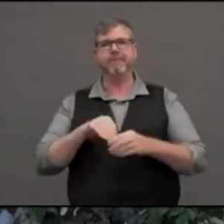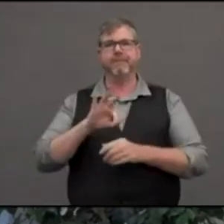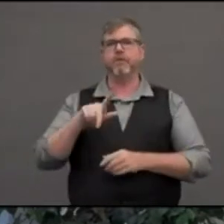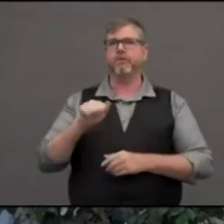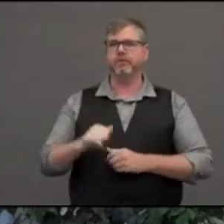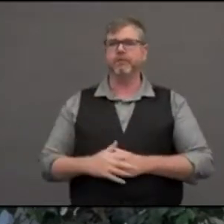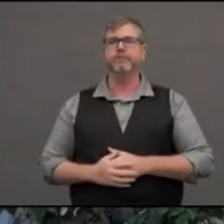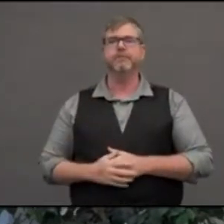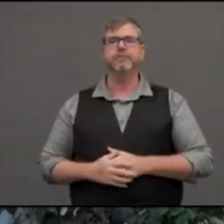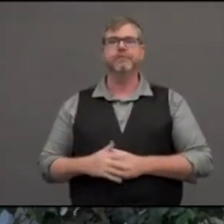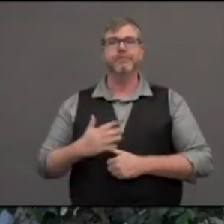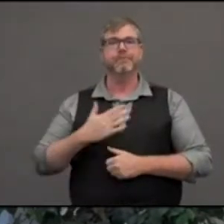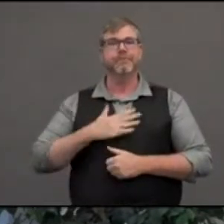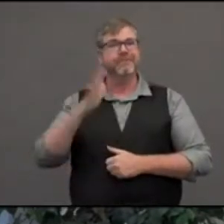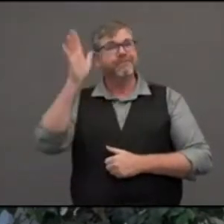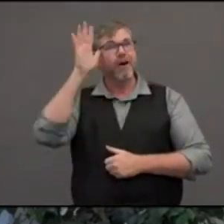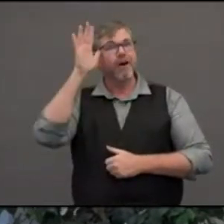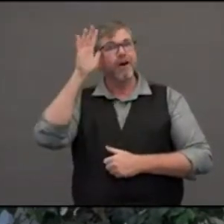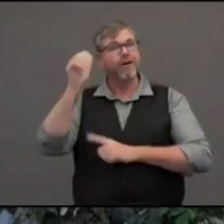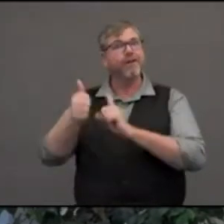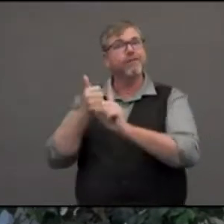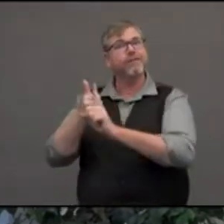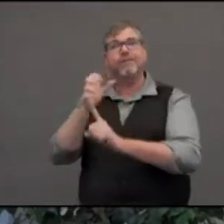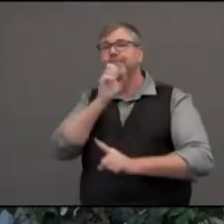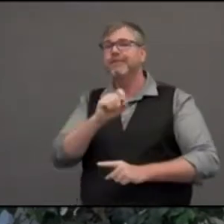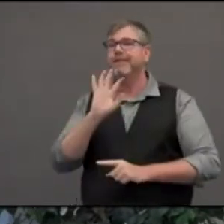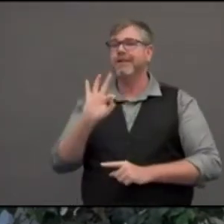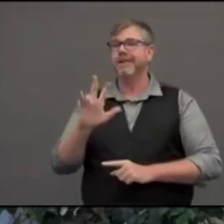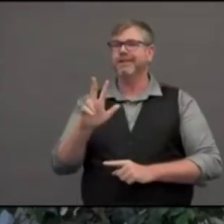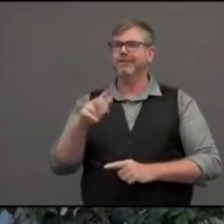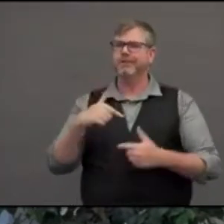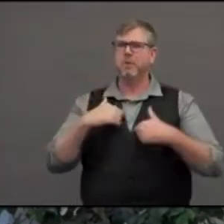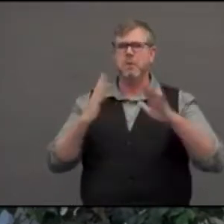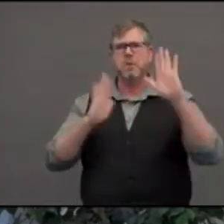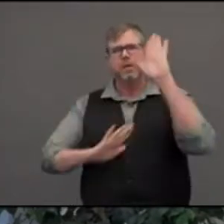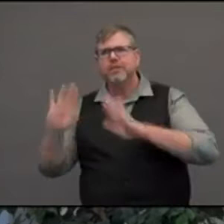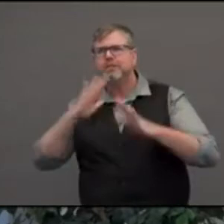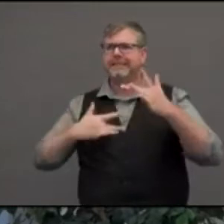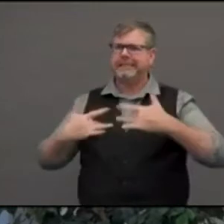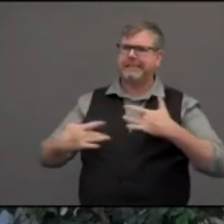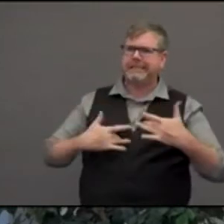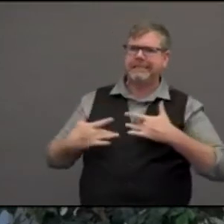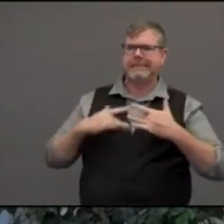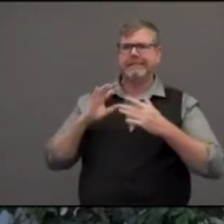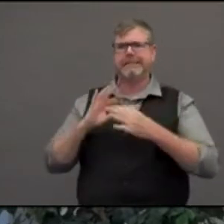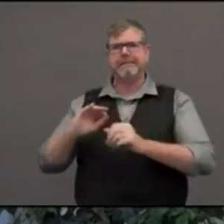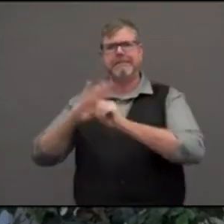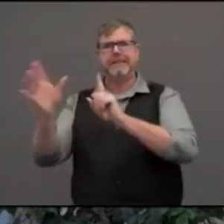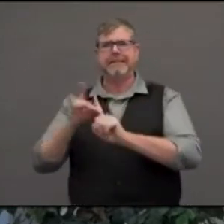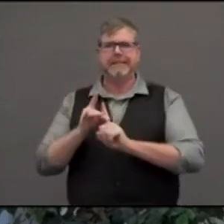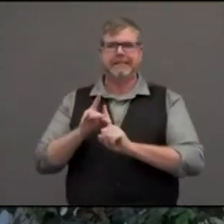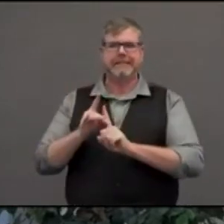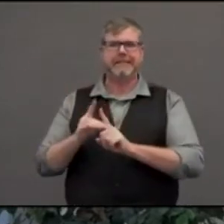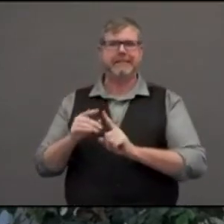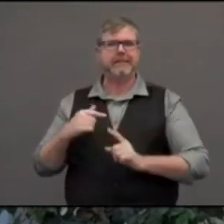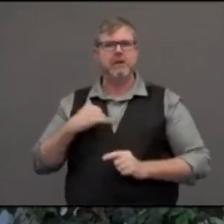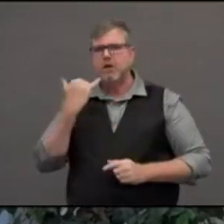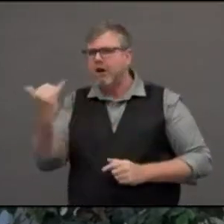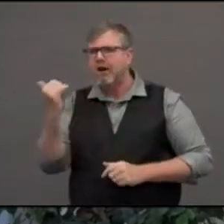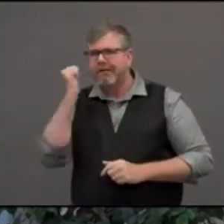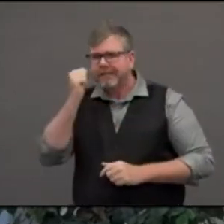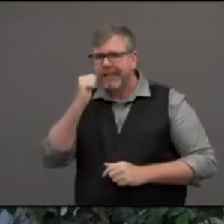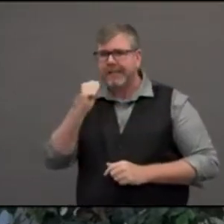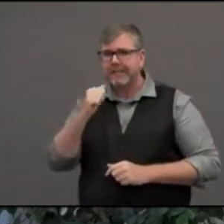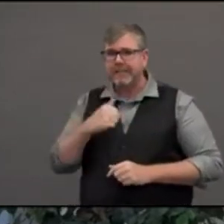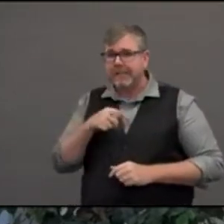about him. I worry that he'll come into contact with somebody who's infected. So I basically call him every day and say, did you go outside today and